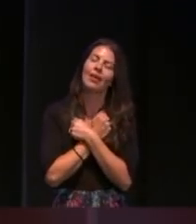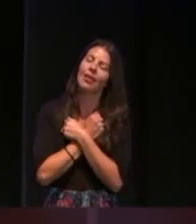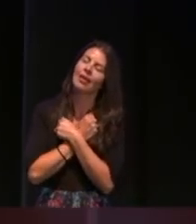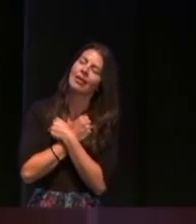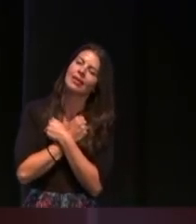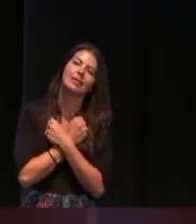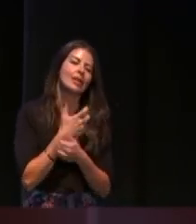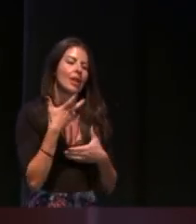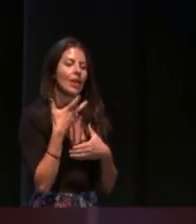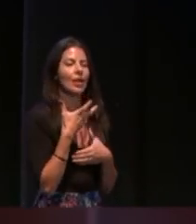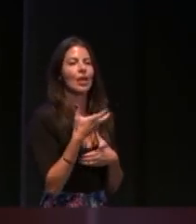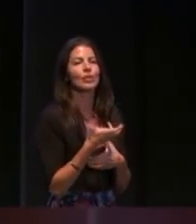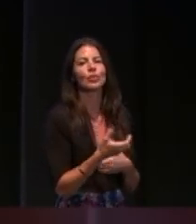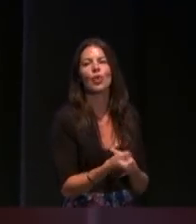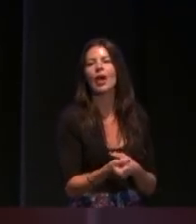love, trust